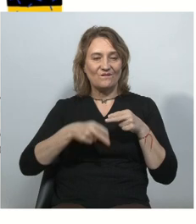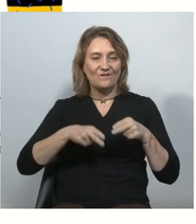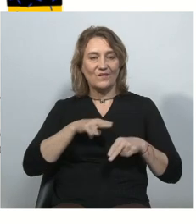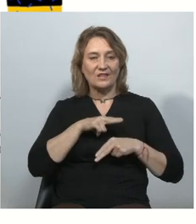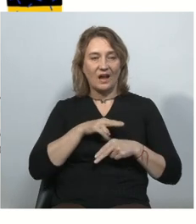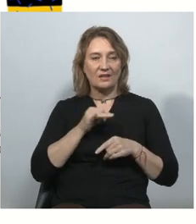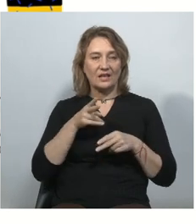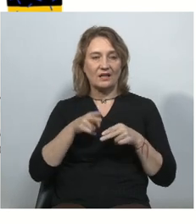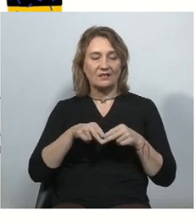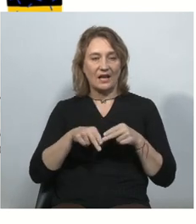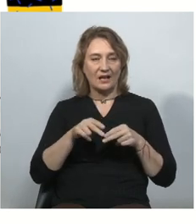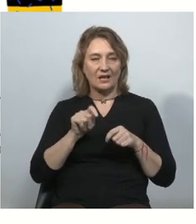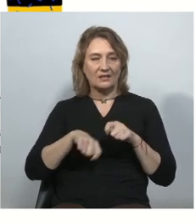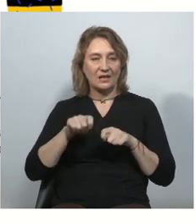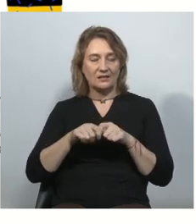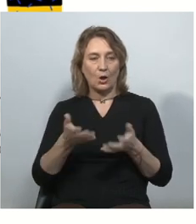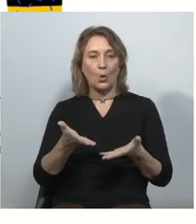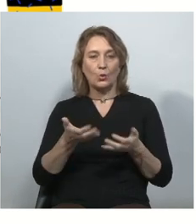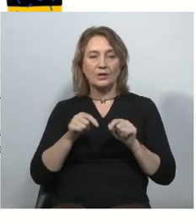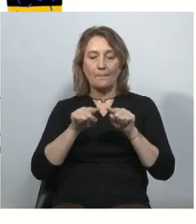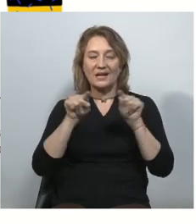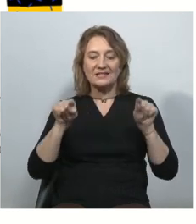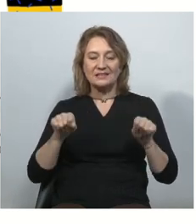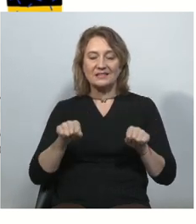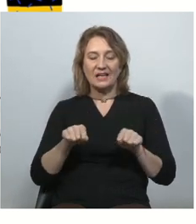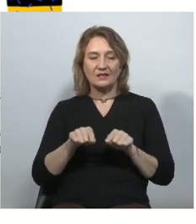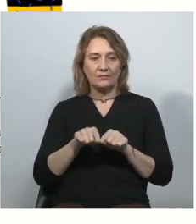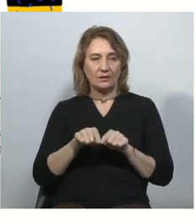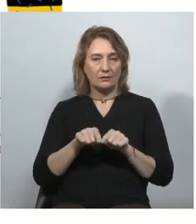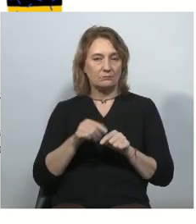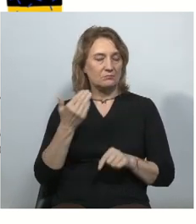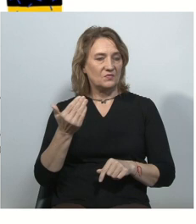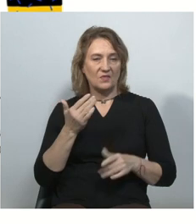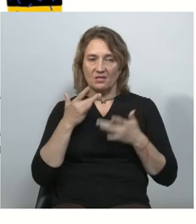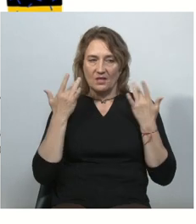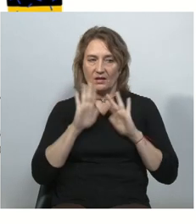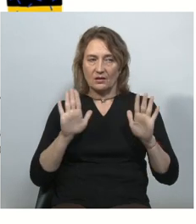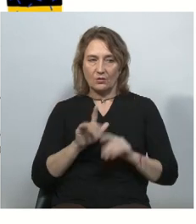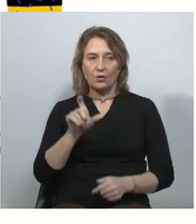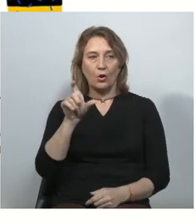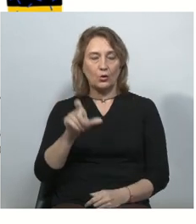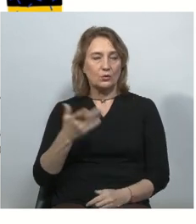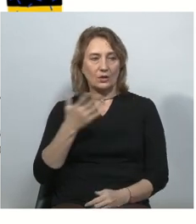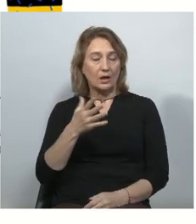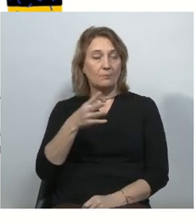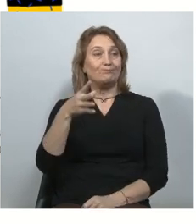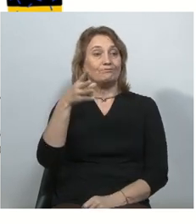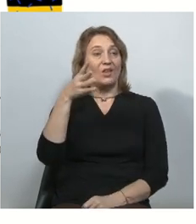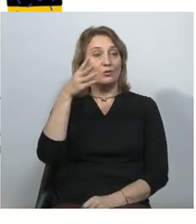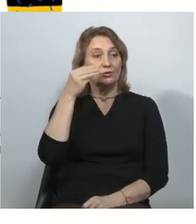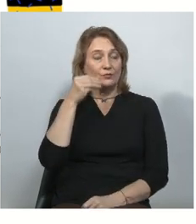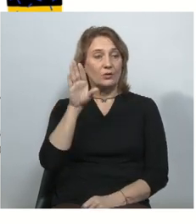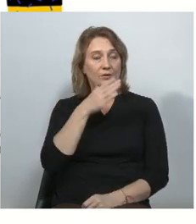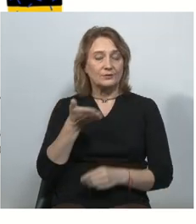course has a final test, and if you pass this test, you can get a certificate. This test